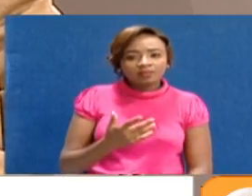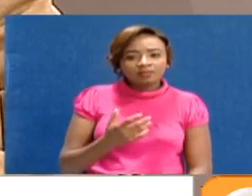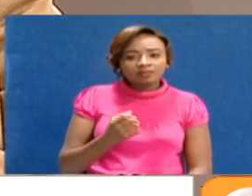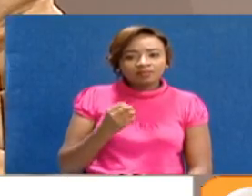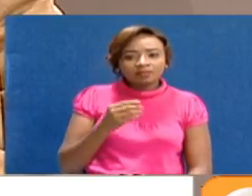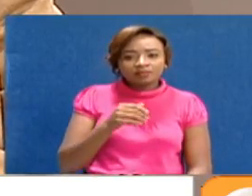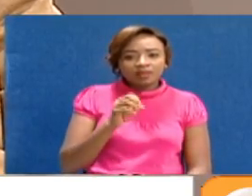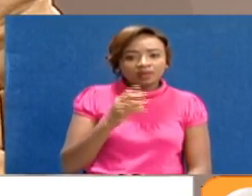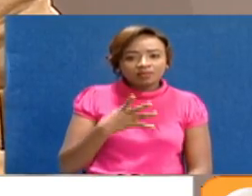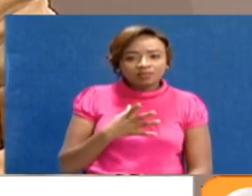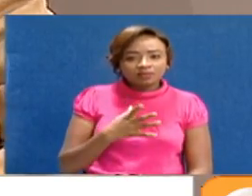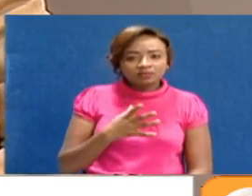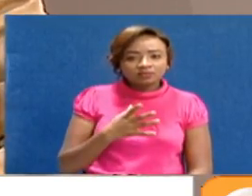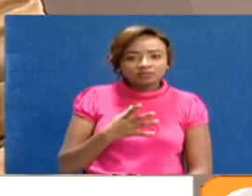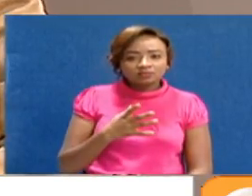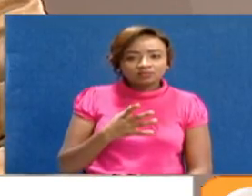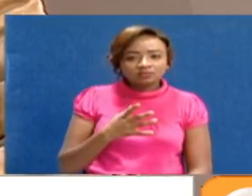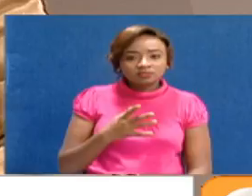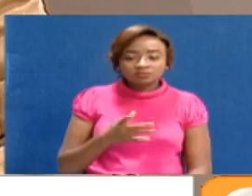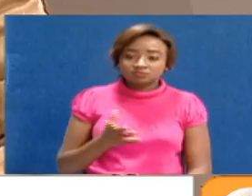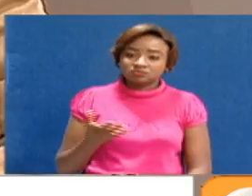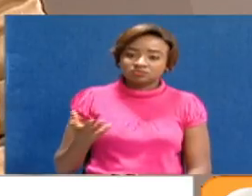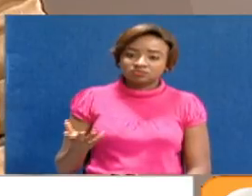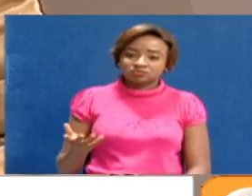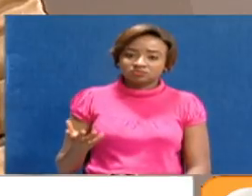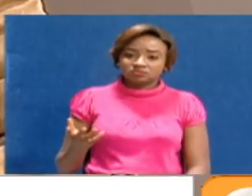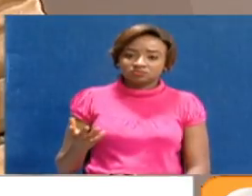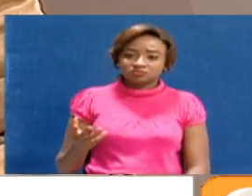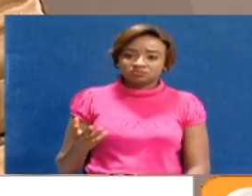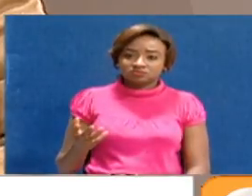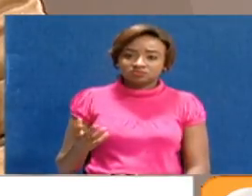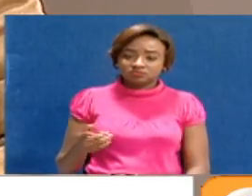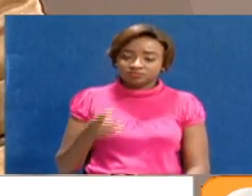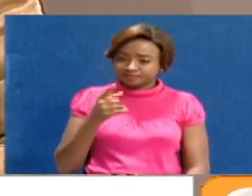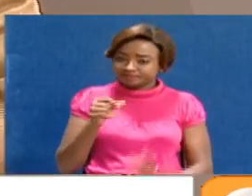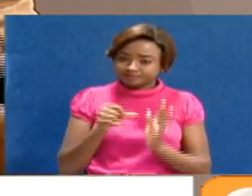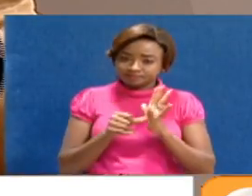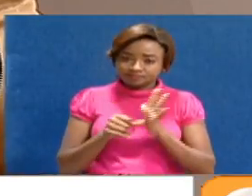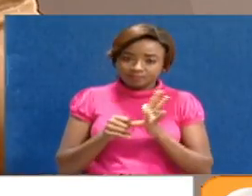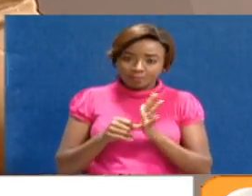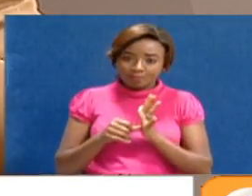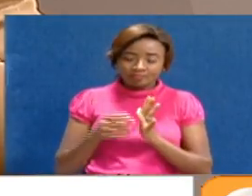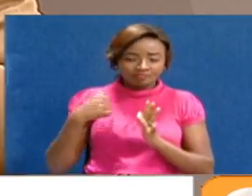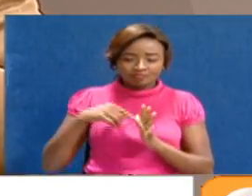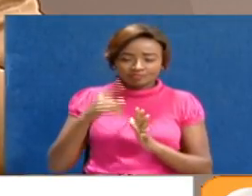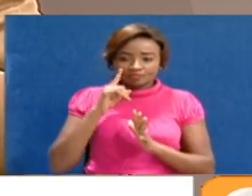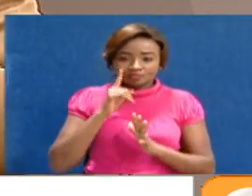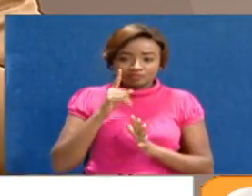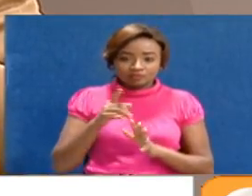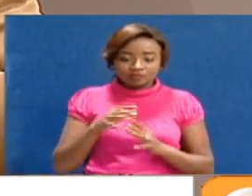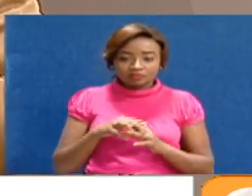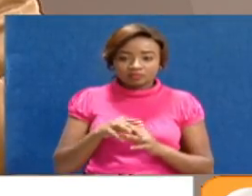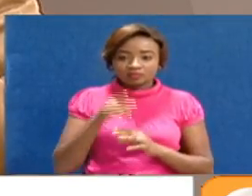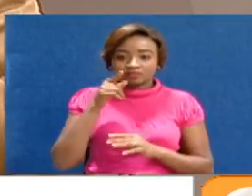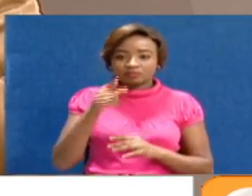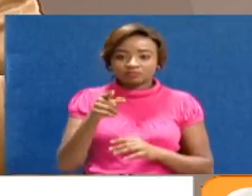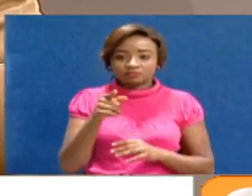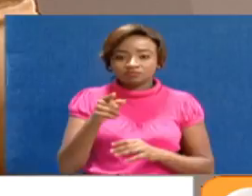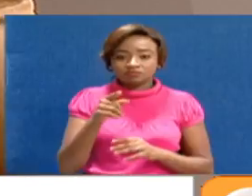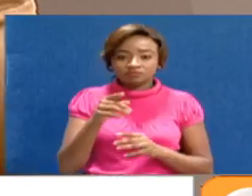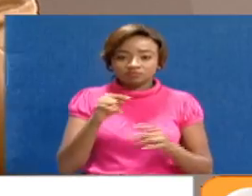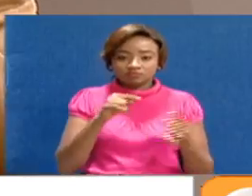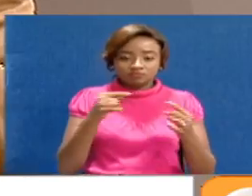pay for his brewing? And I said, honestly. And this is the problem that we have. Mm-hmm. We are looking at it that this fight is for